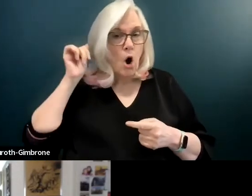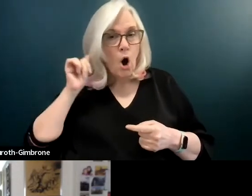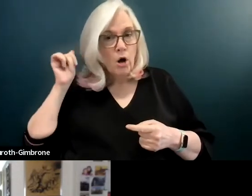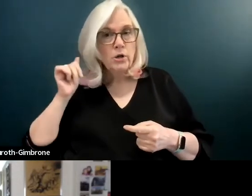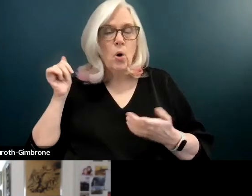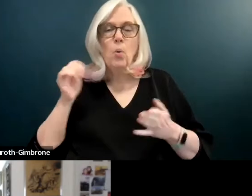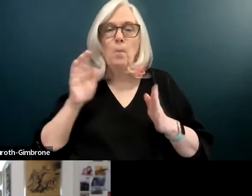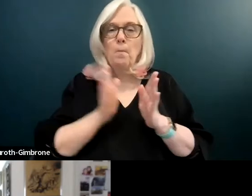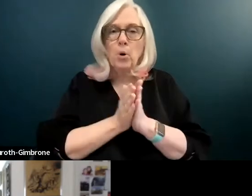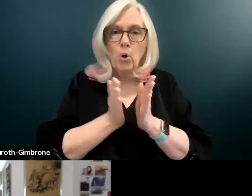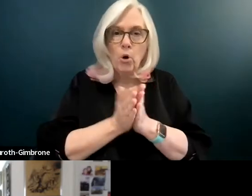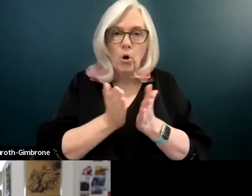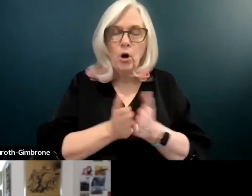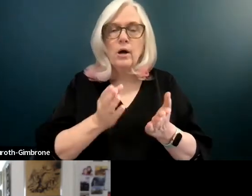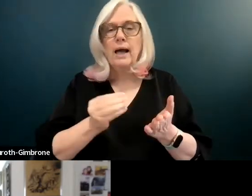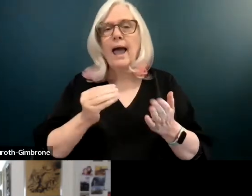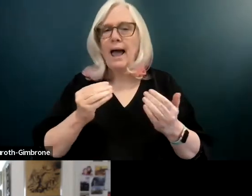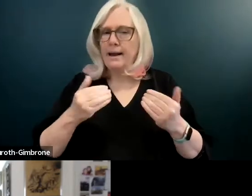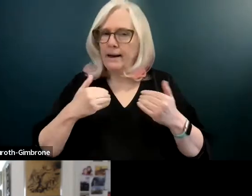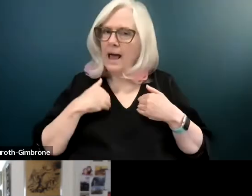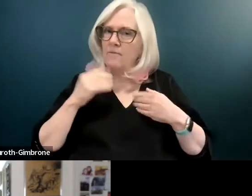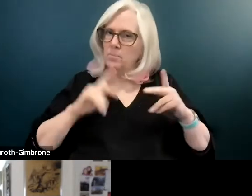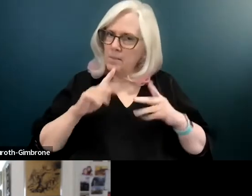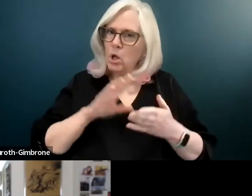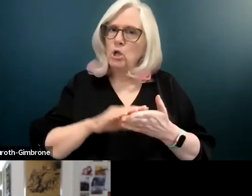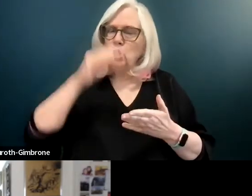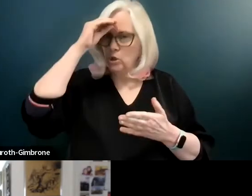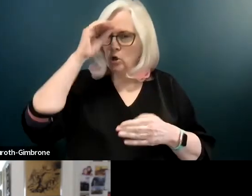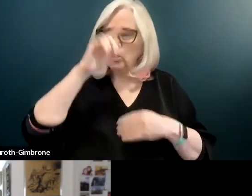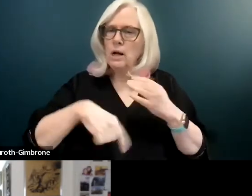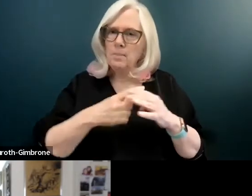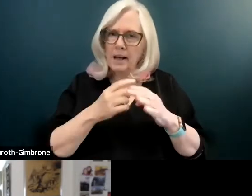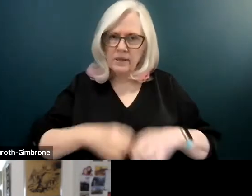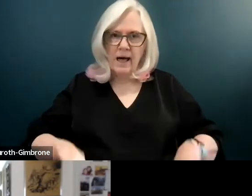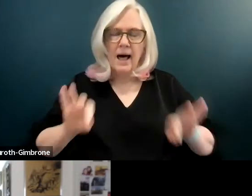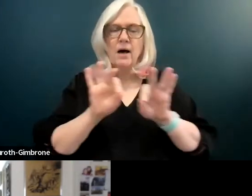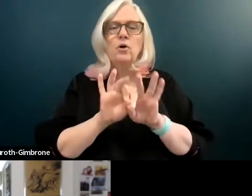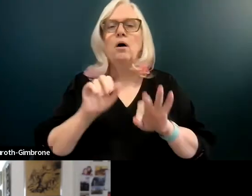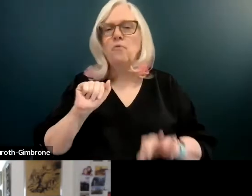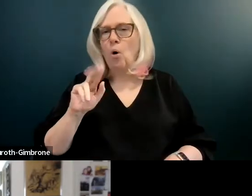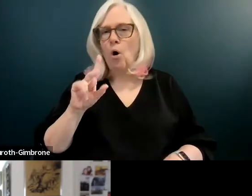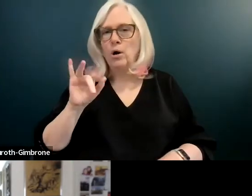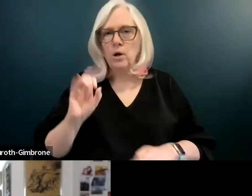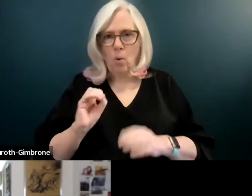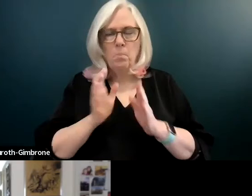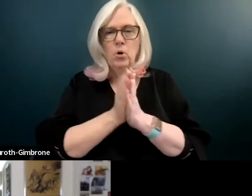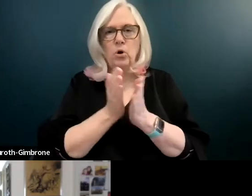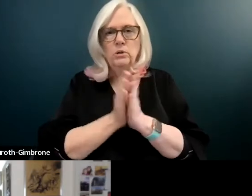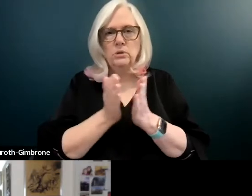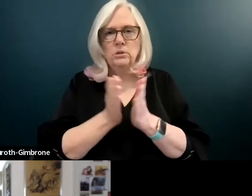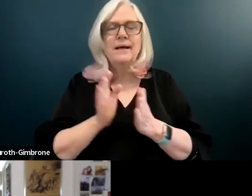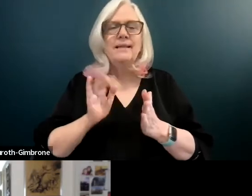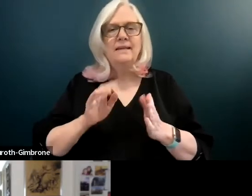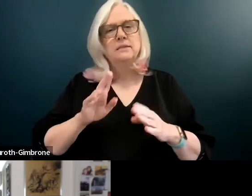learn more about the value of audiobooks and things of that nature, I think are important. It's